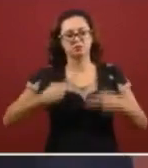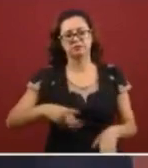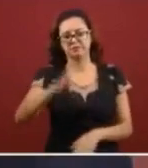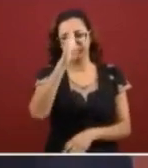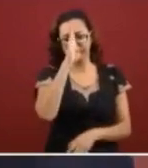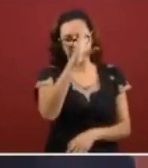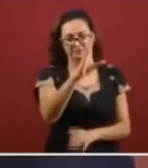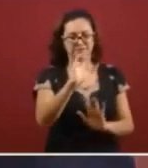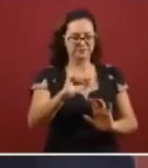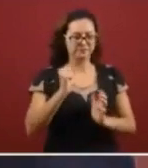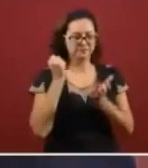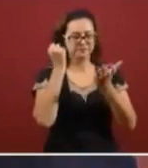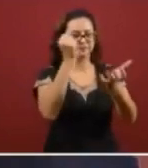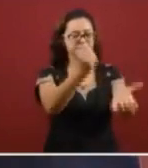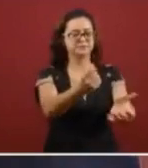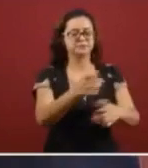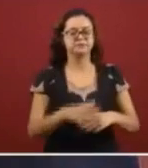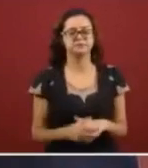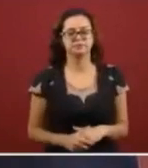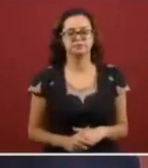to the people.